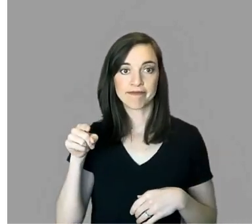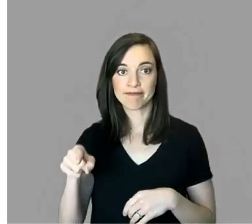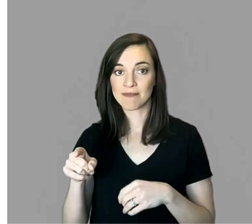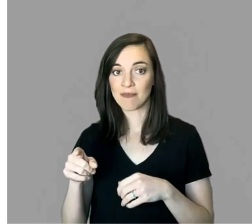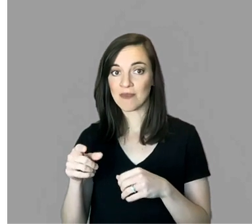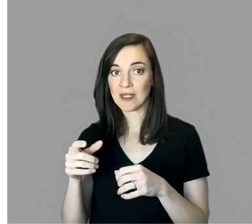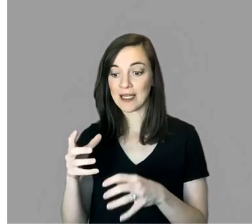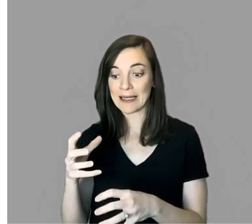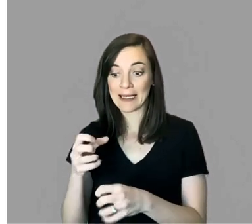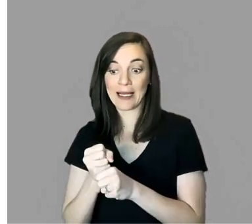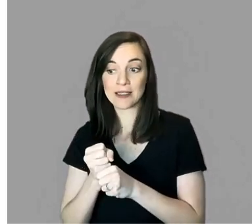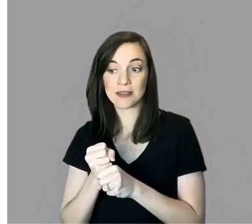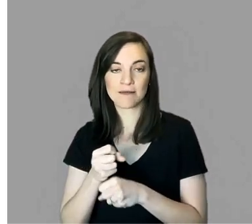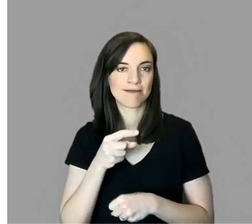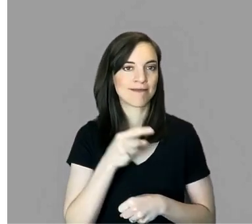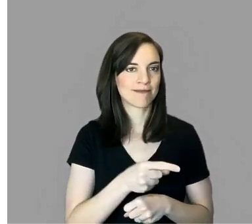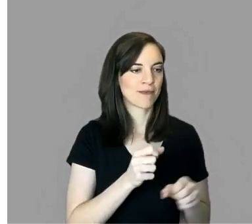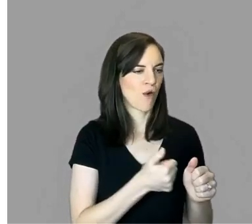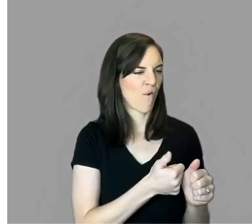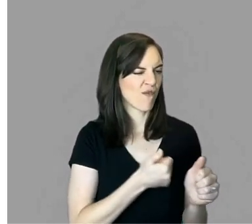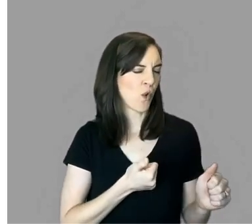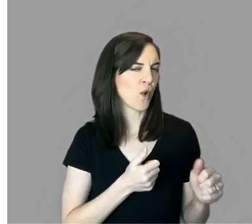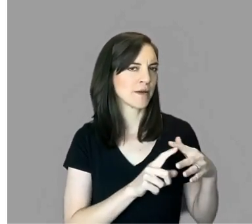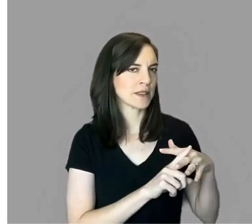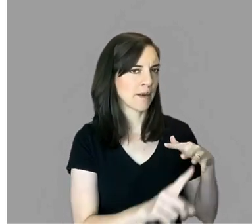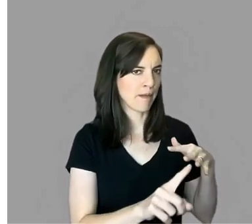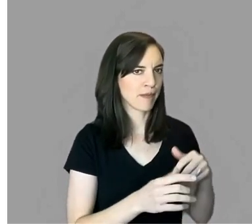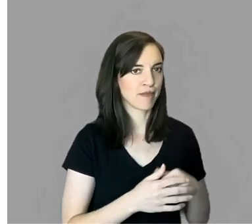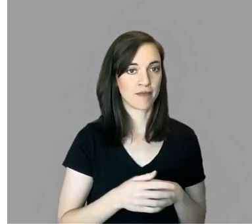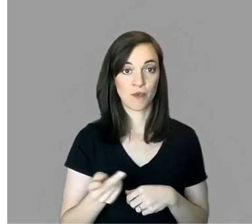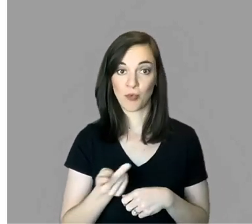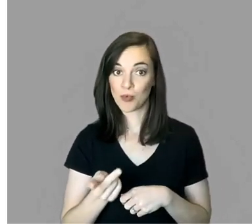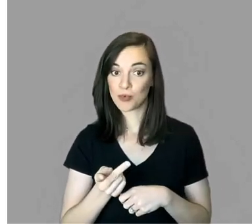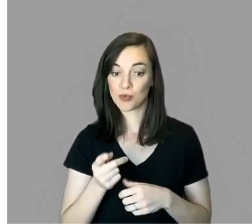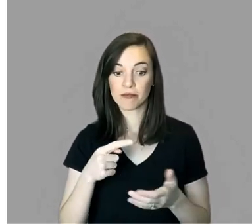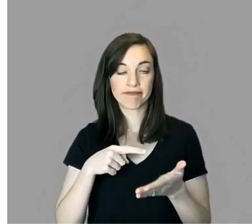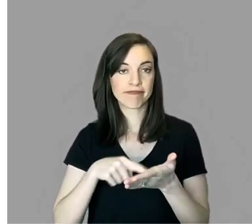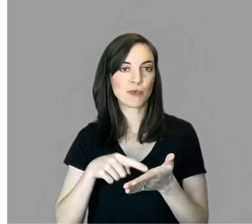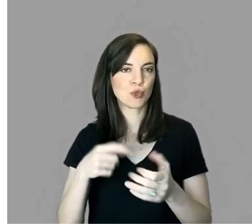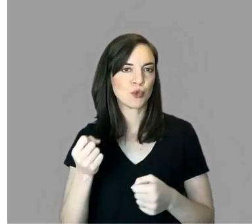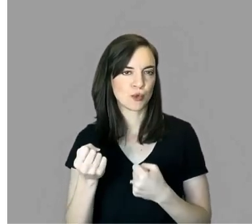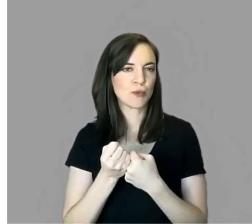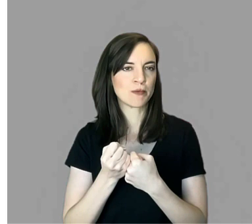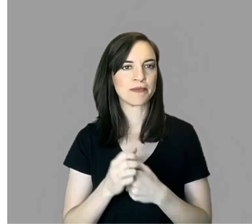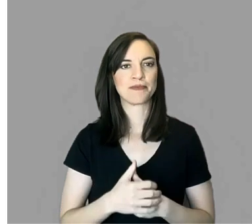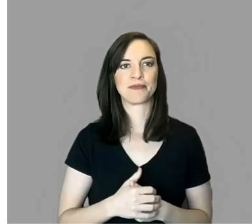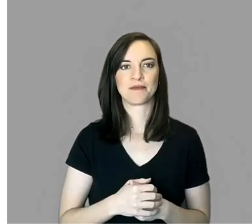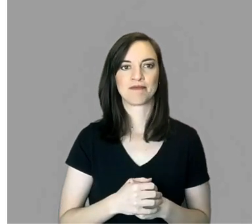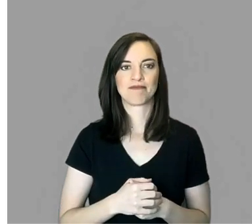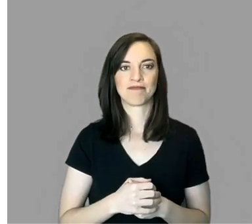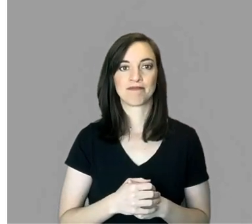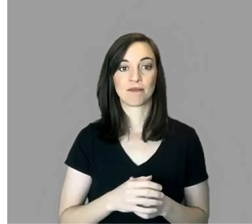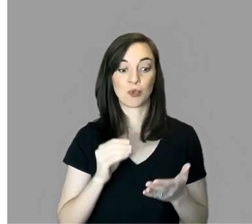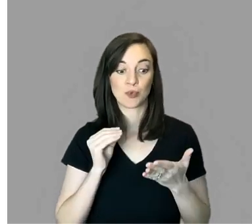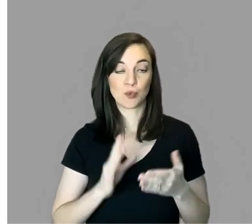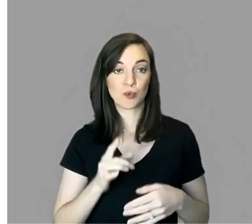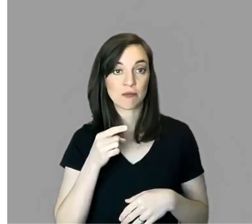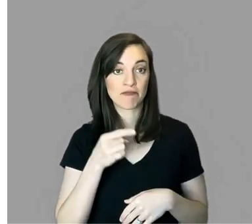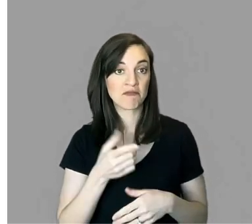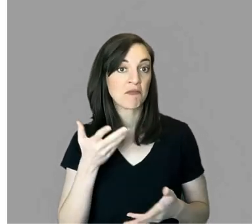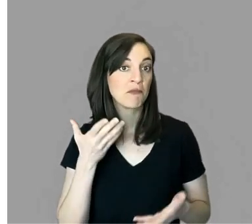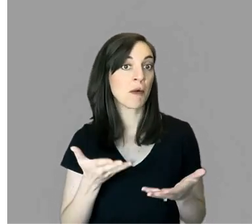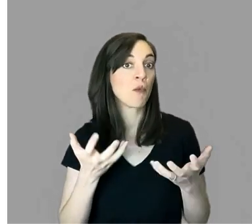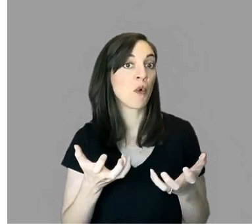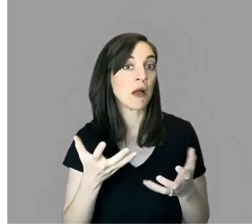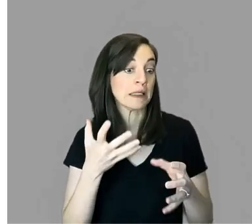to get/obtain, or to avoid/escape. These are the only functions supported by